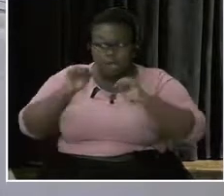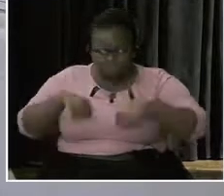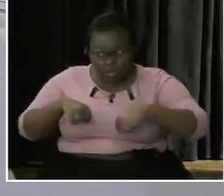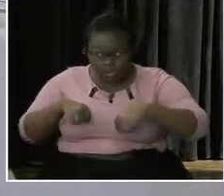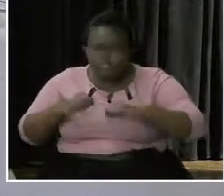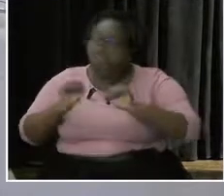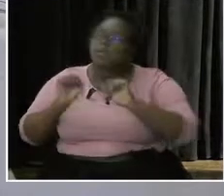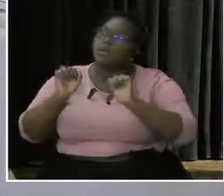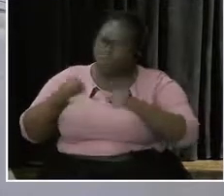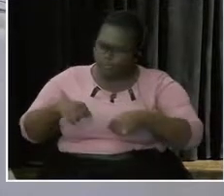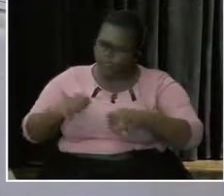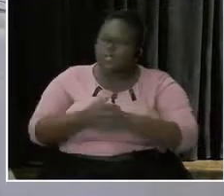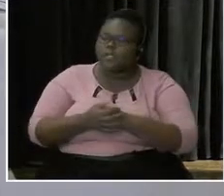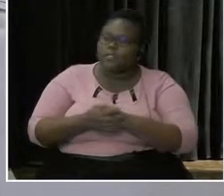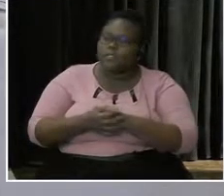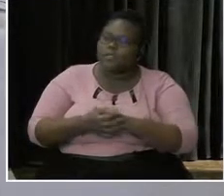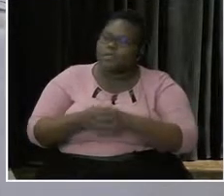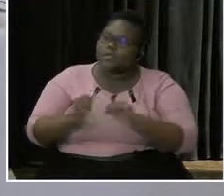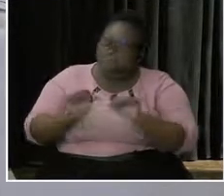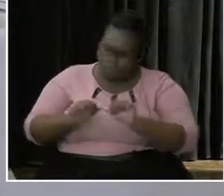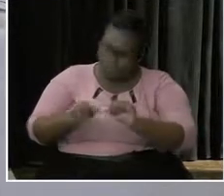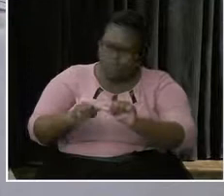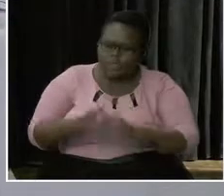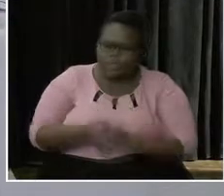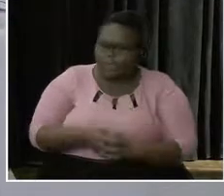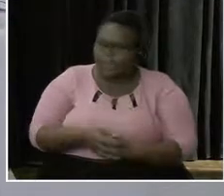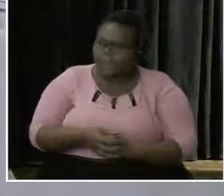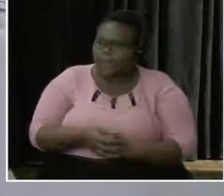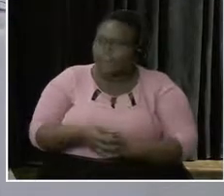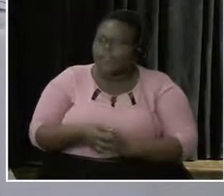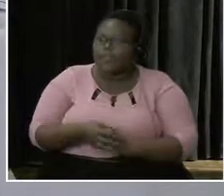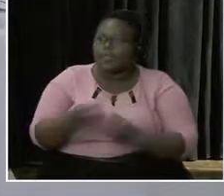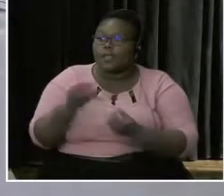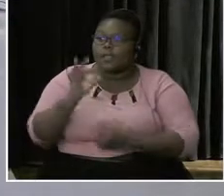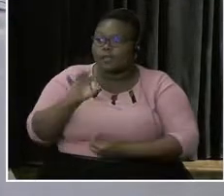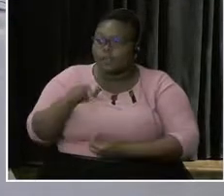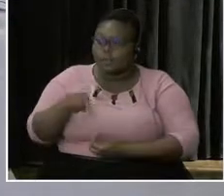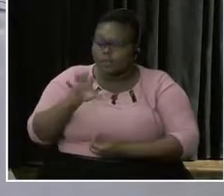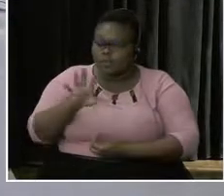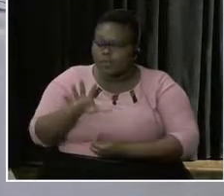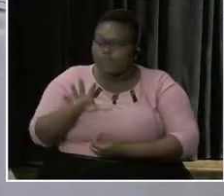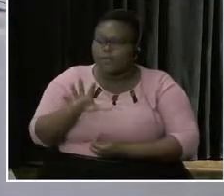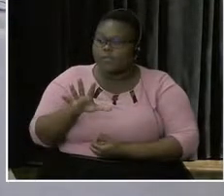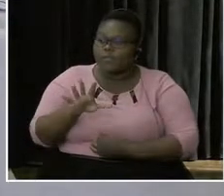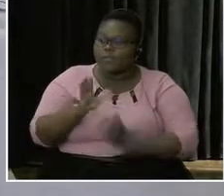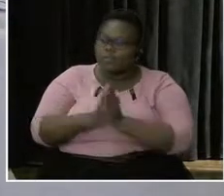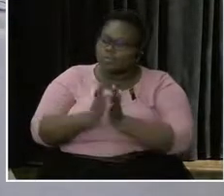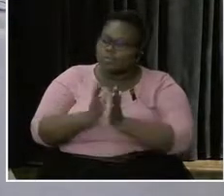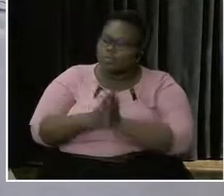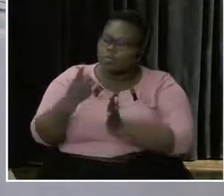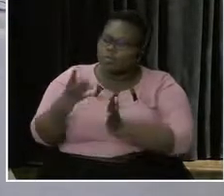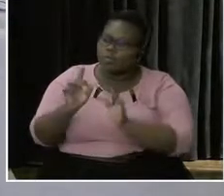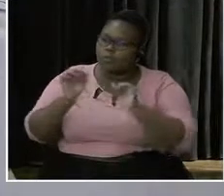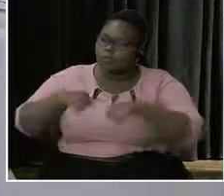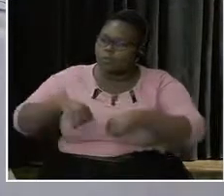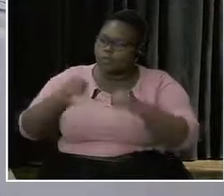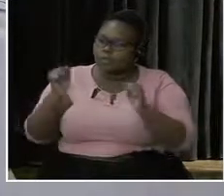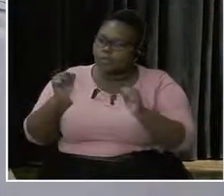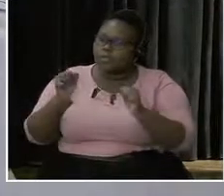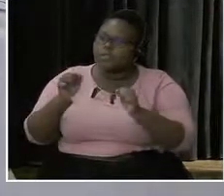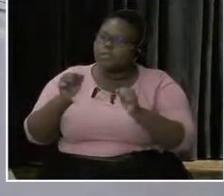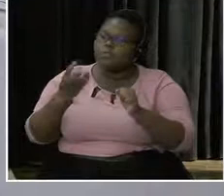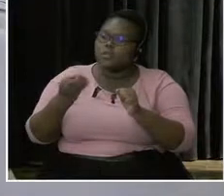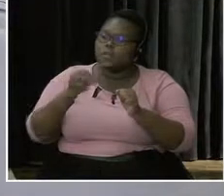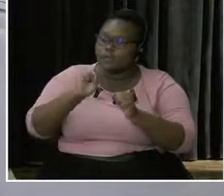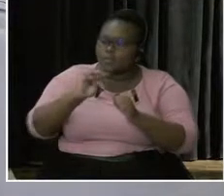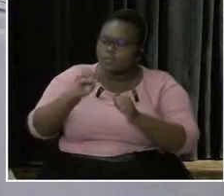Agreed. Agreed. The recommendation is carried. Item 3.5, a request for approval to enter into a